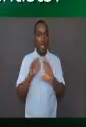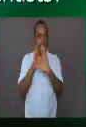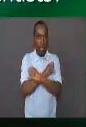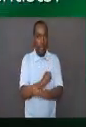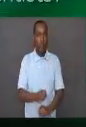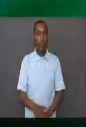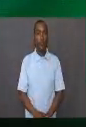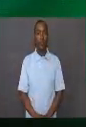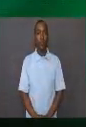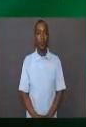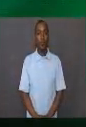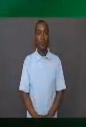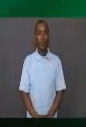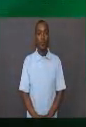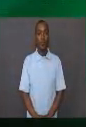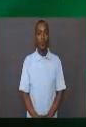Time's up.